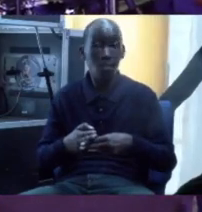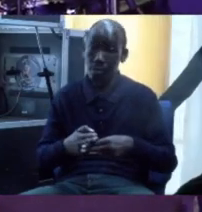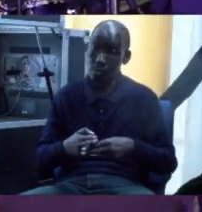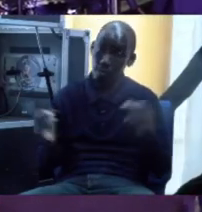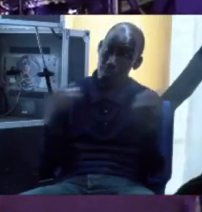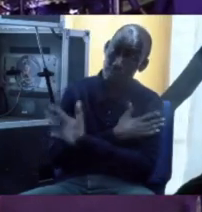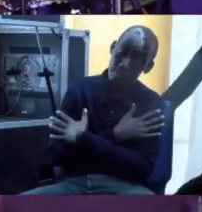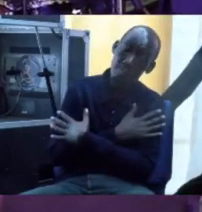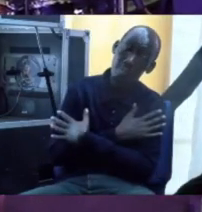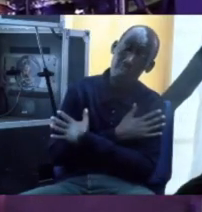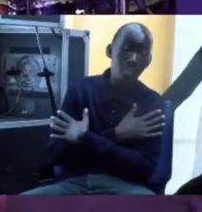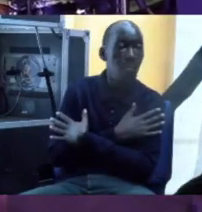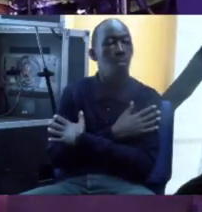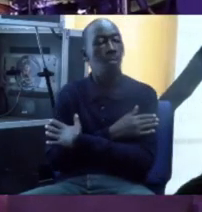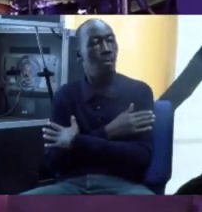Ndio.